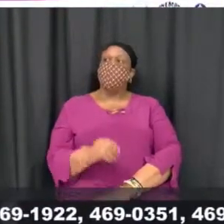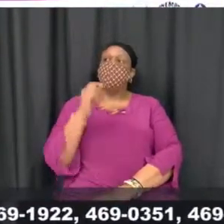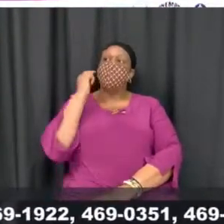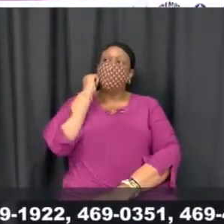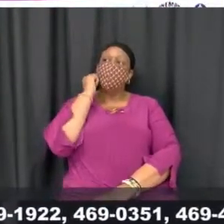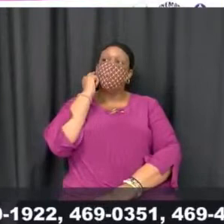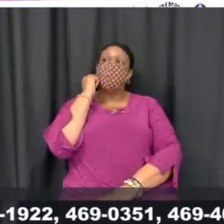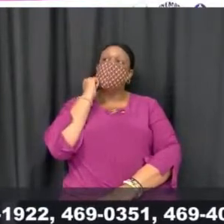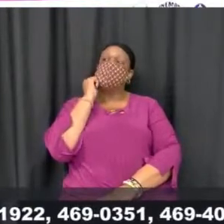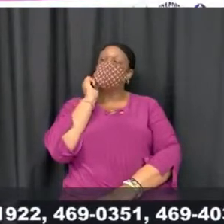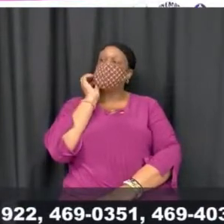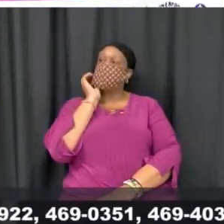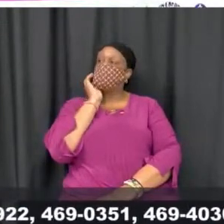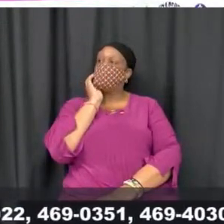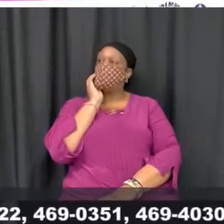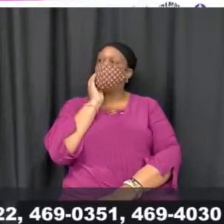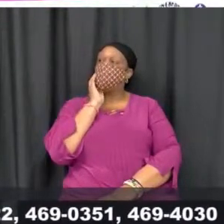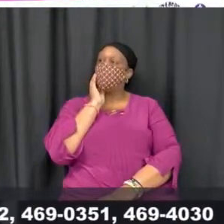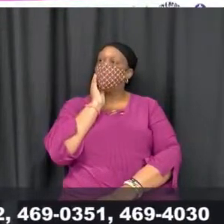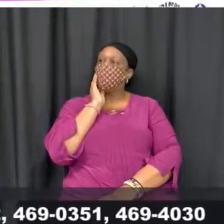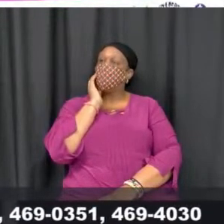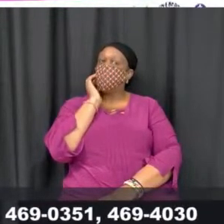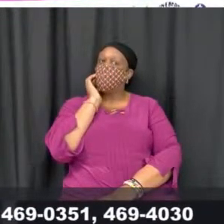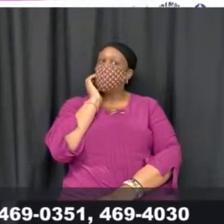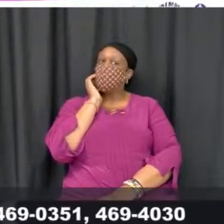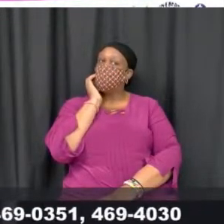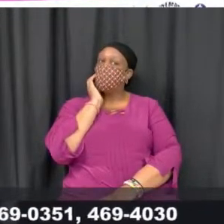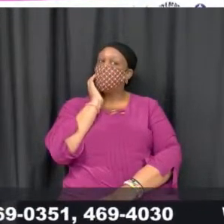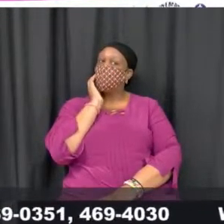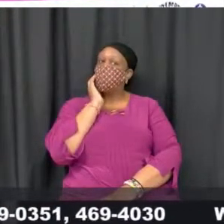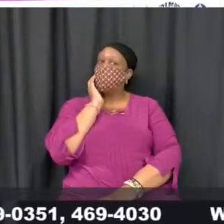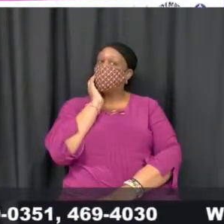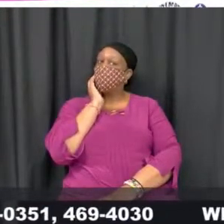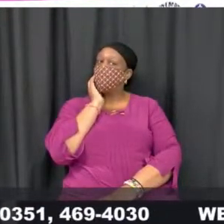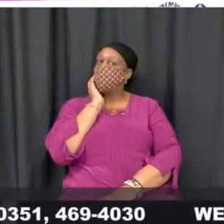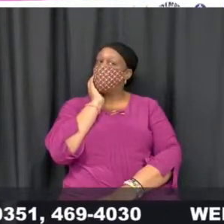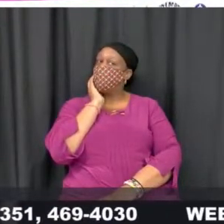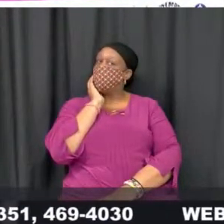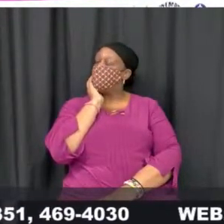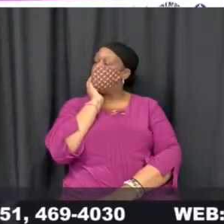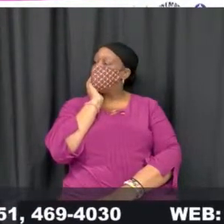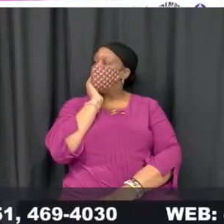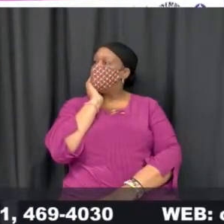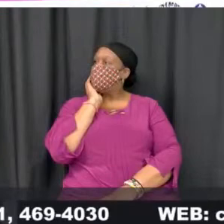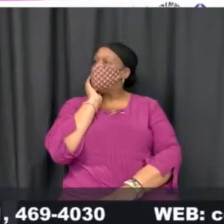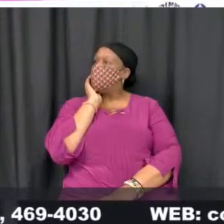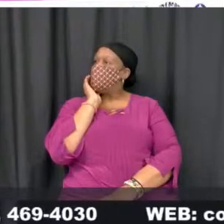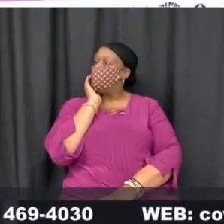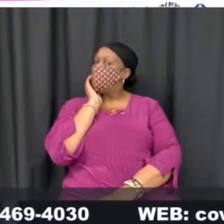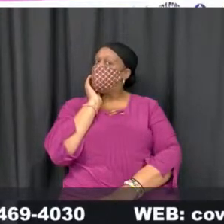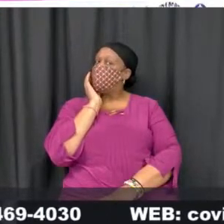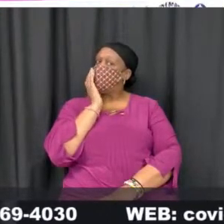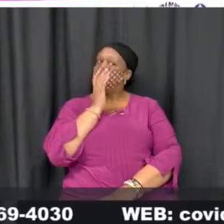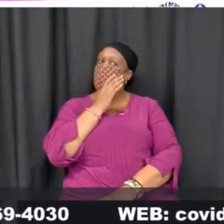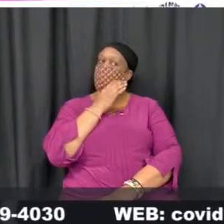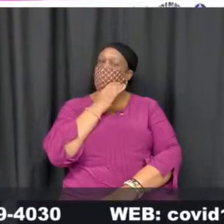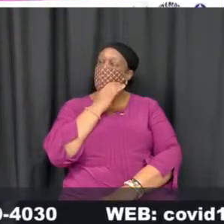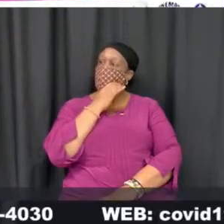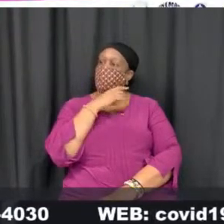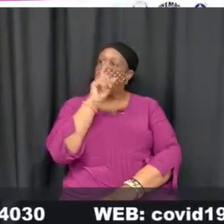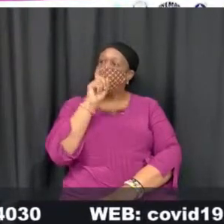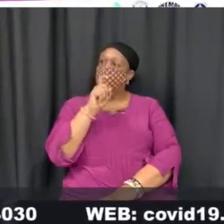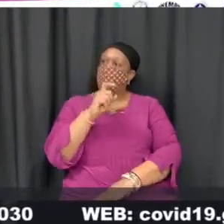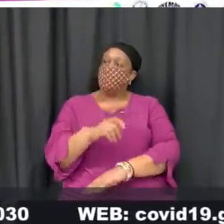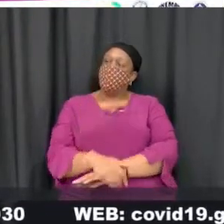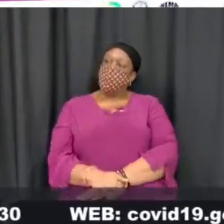Thank you, Mr. Samuel, and I would start the ball rolling with the questions. The first